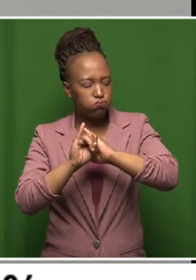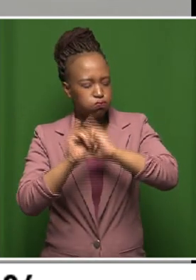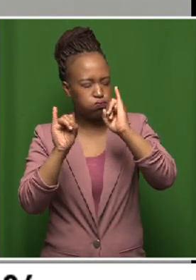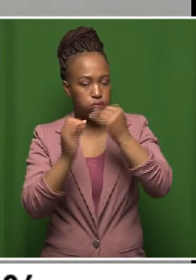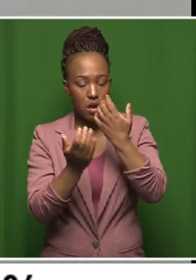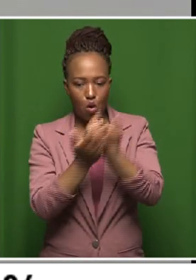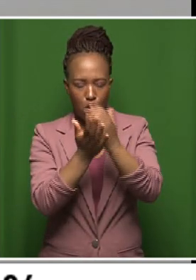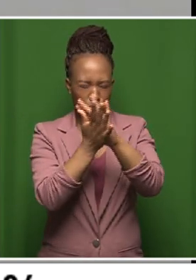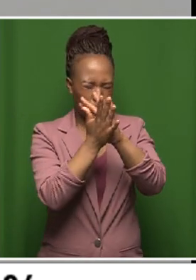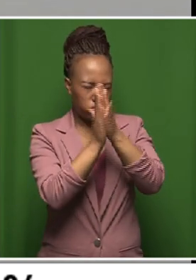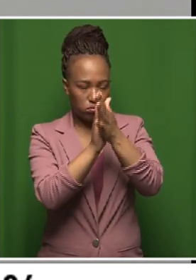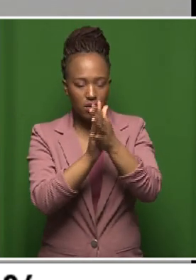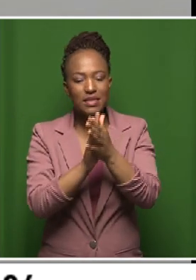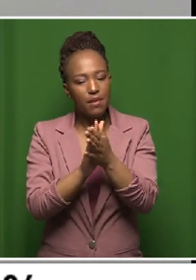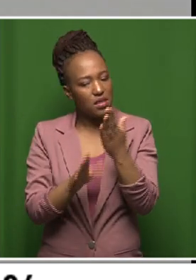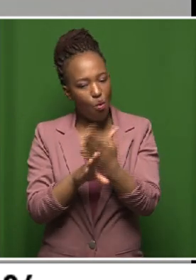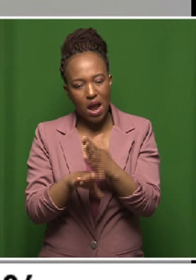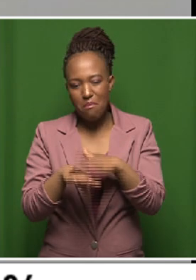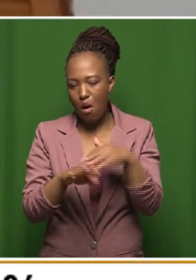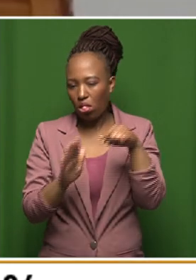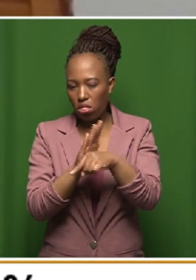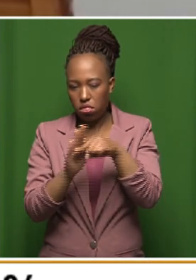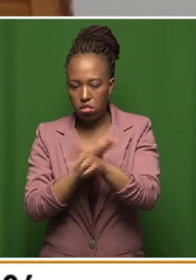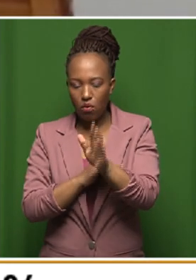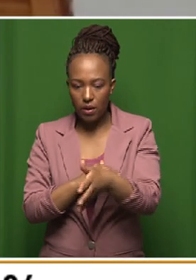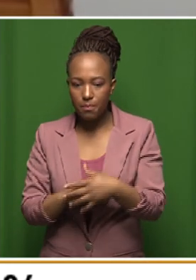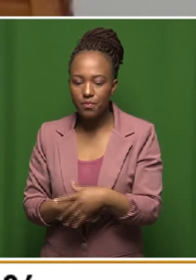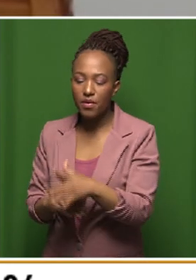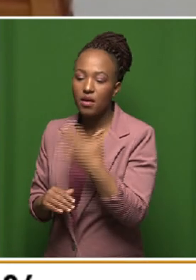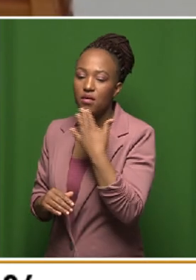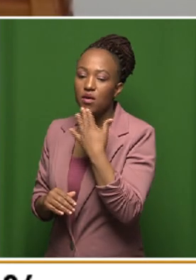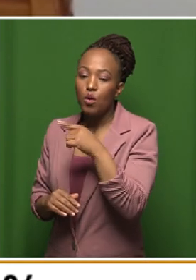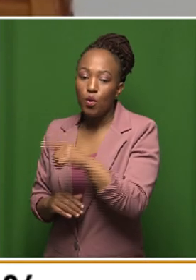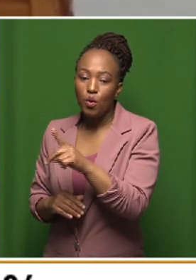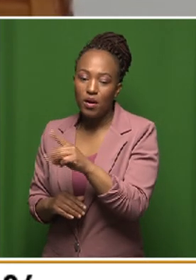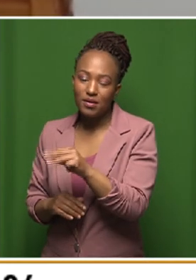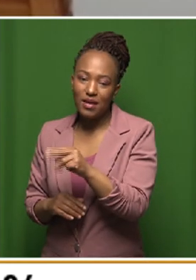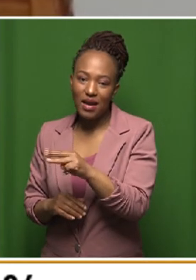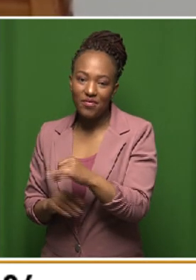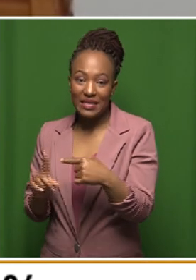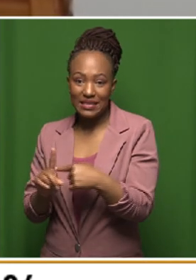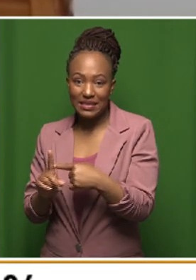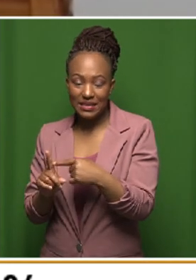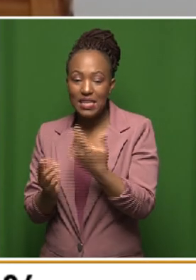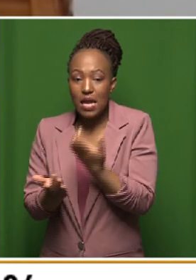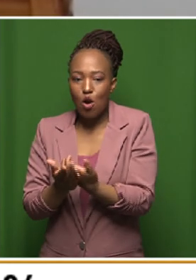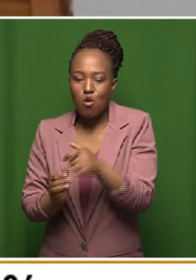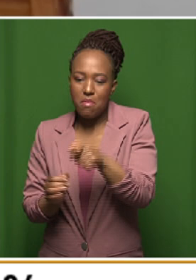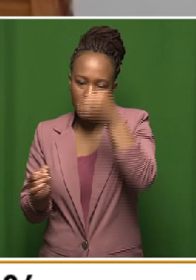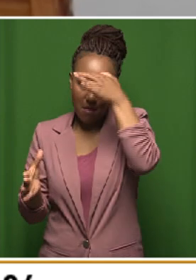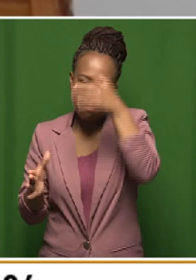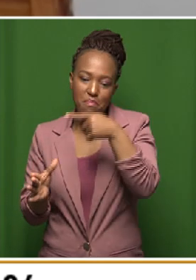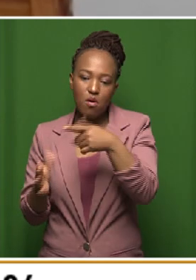economy and unemployment. Dawie Roodt, thanks for talking to us, Chief Economist at the Efficient Group, giving us a bit of an understanding about the figures